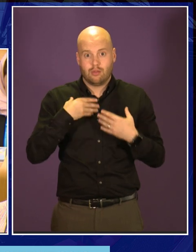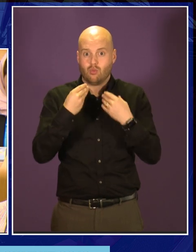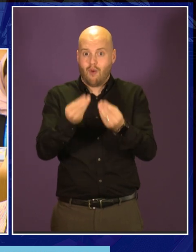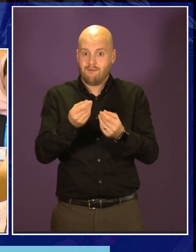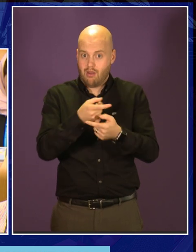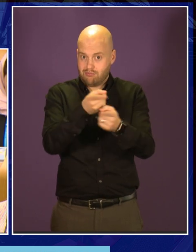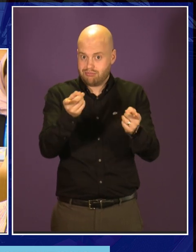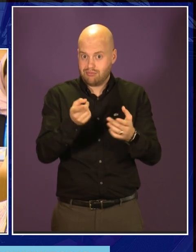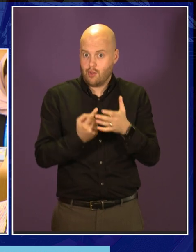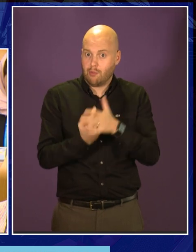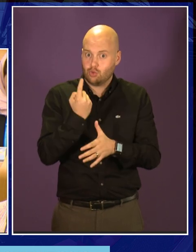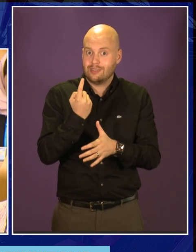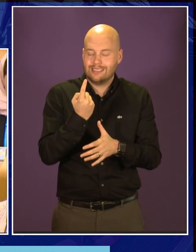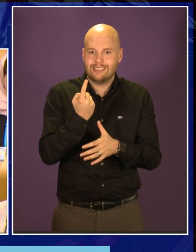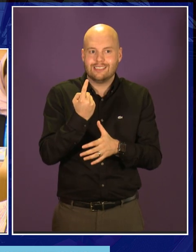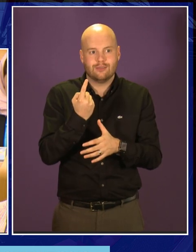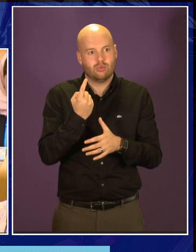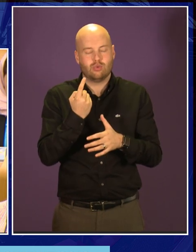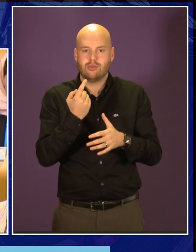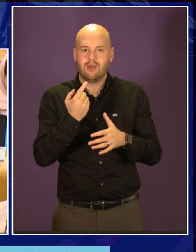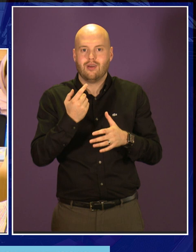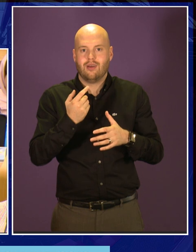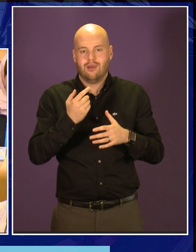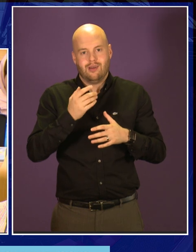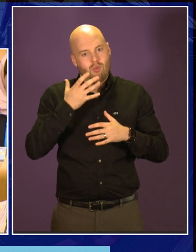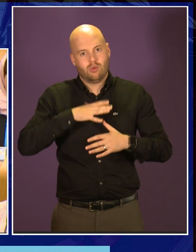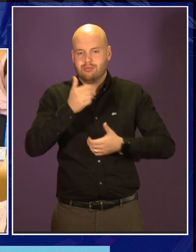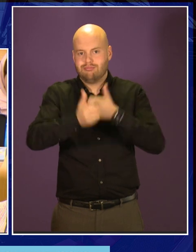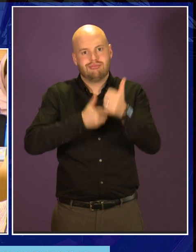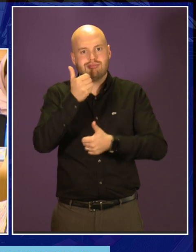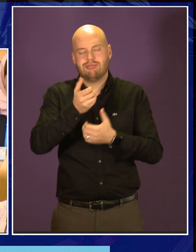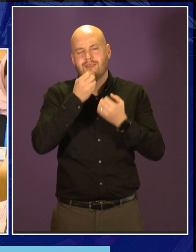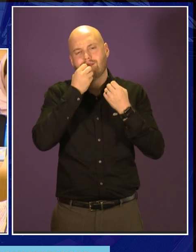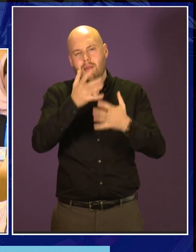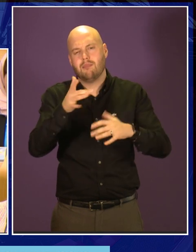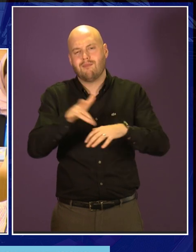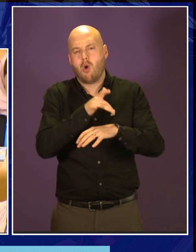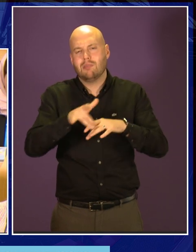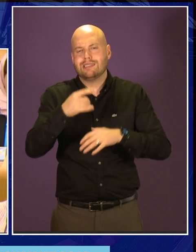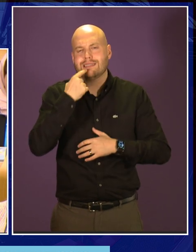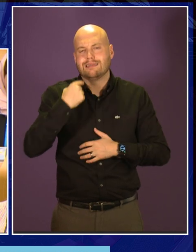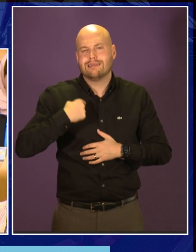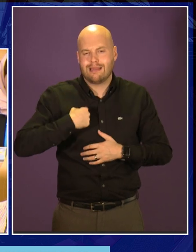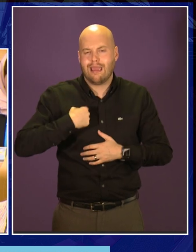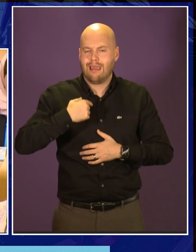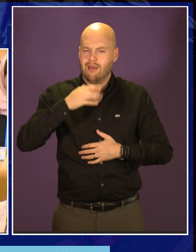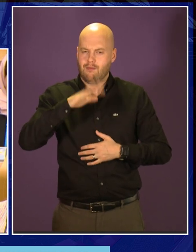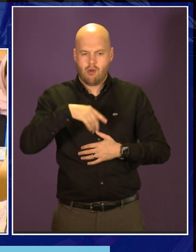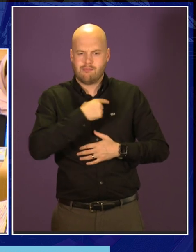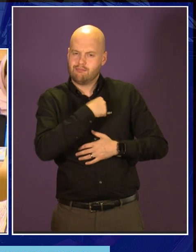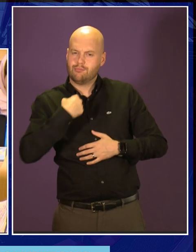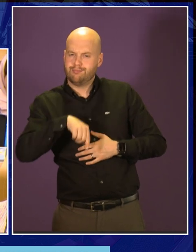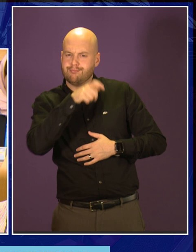to highlight the excellent performance yesterday by Ong Keng Son, which shows the importance of